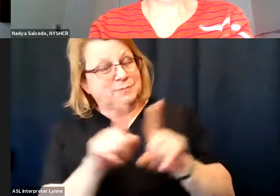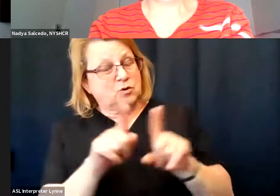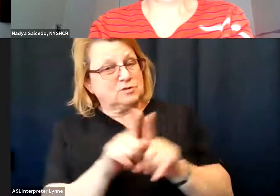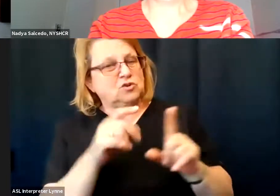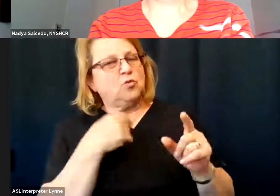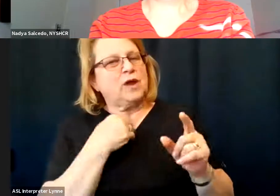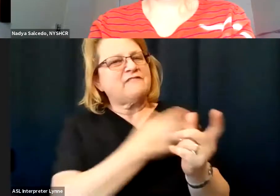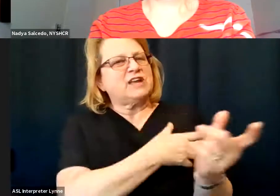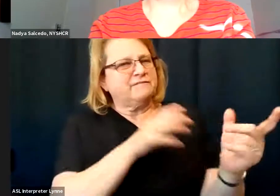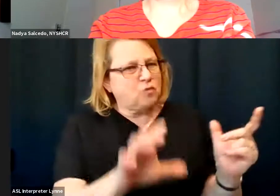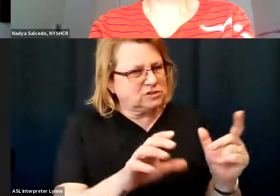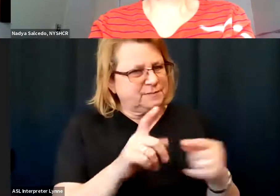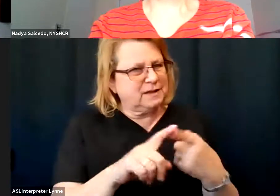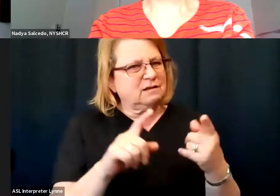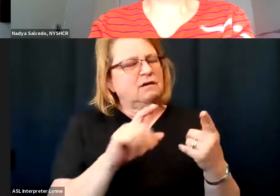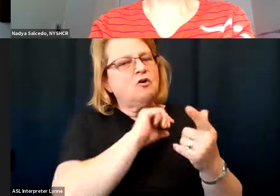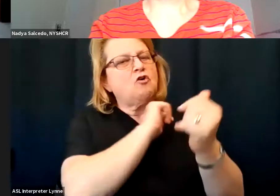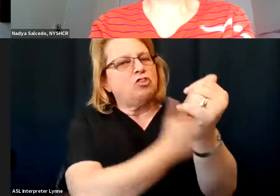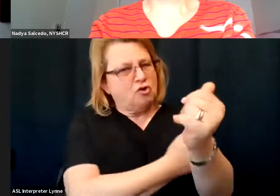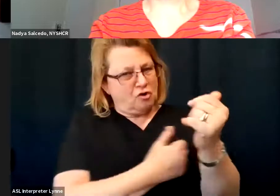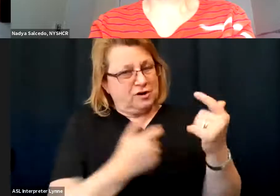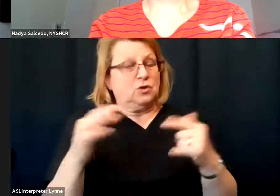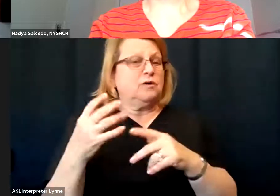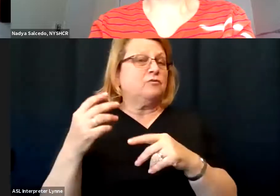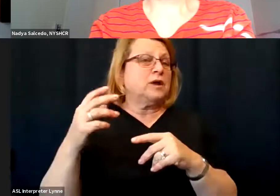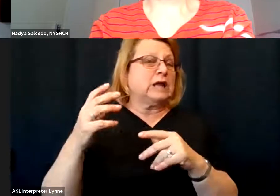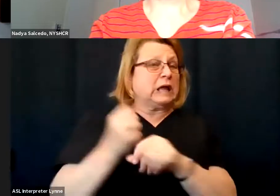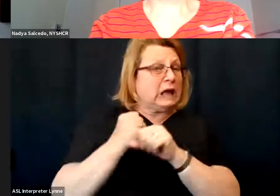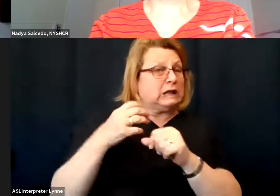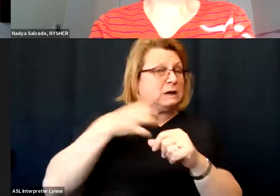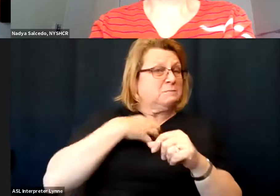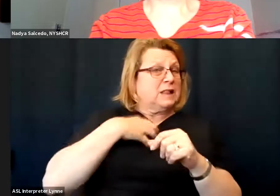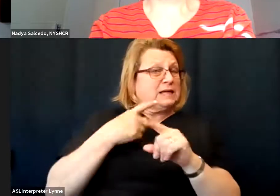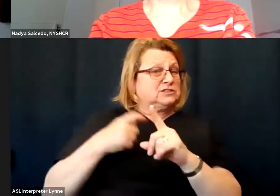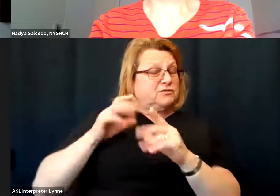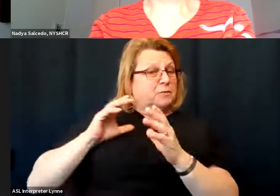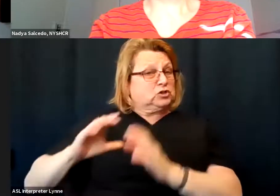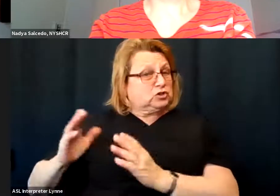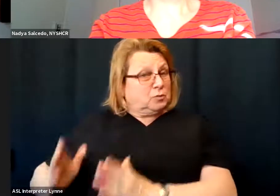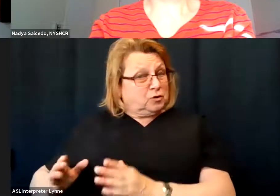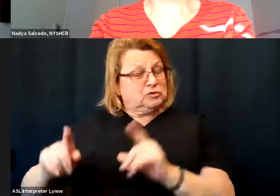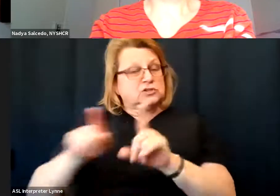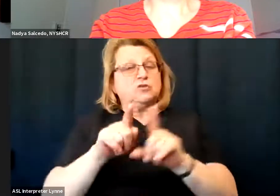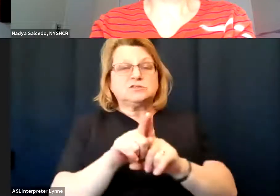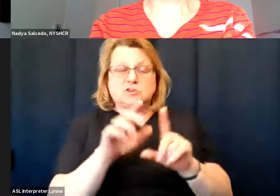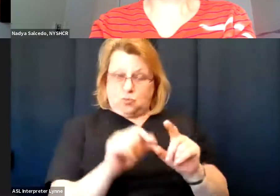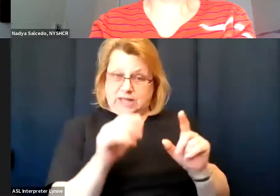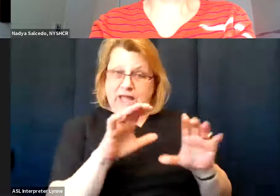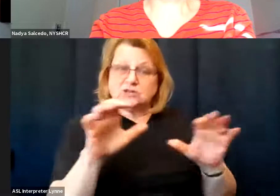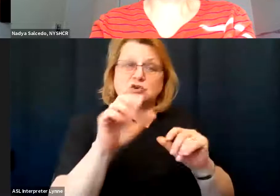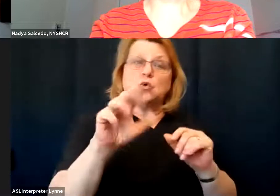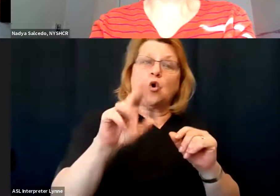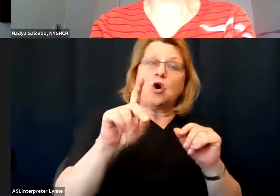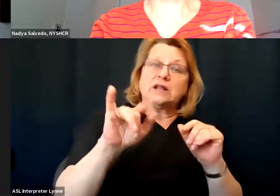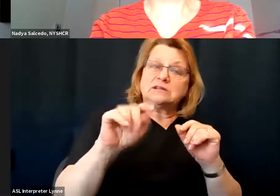authority. Our enforcement unit receives complaints from consumers and also conducts state-initiated audits and